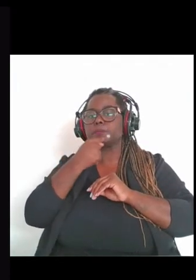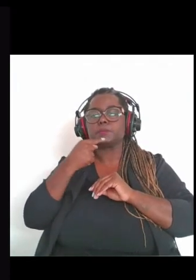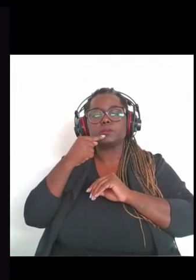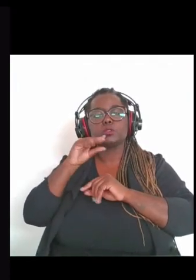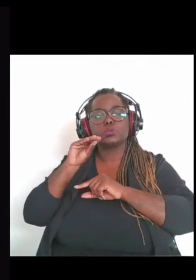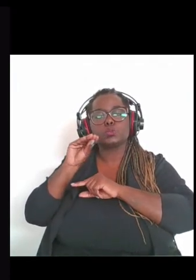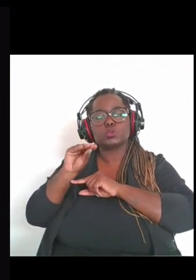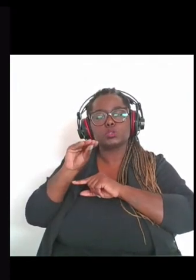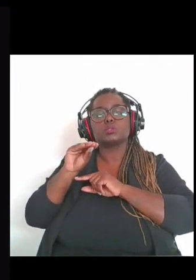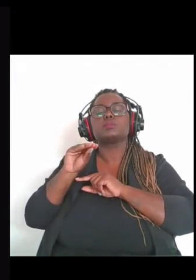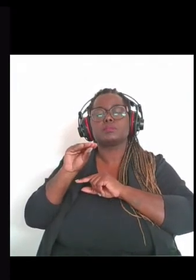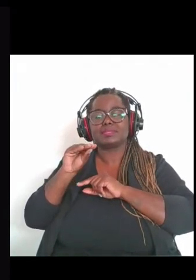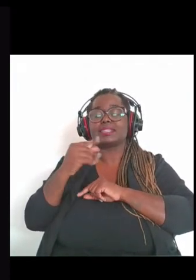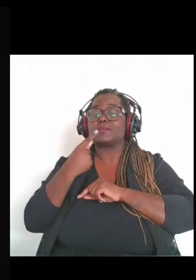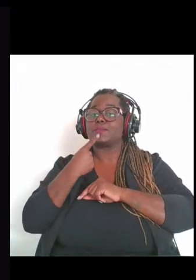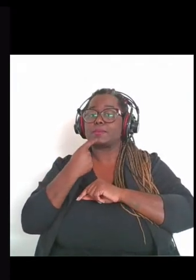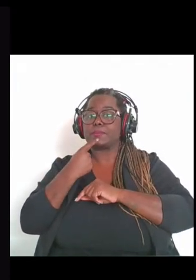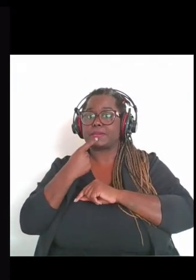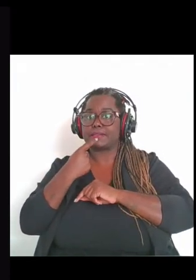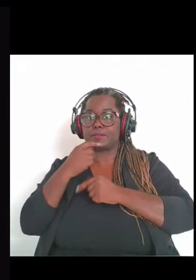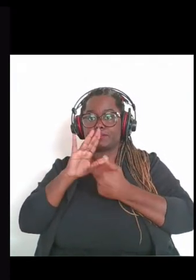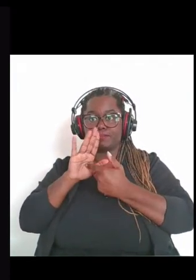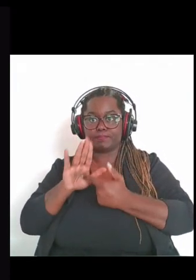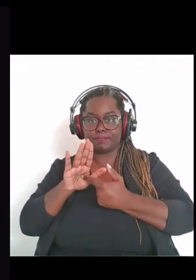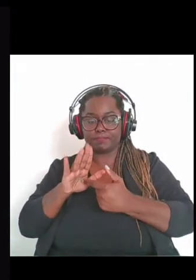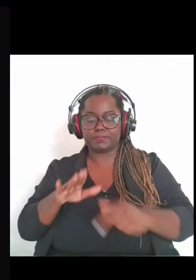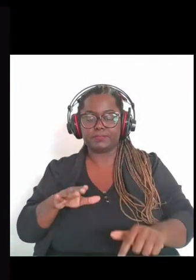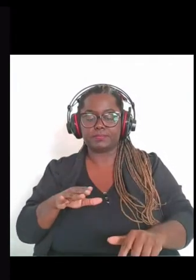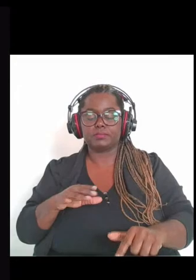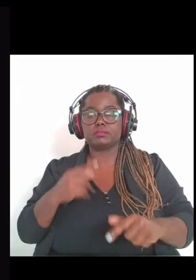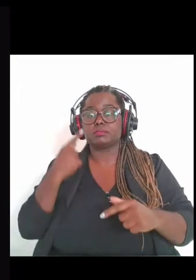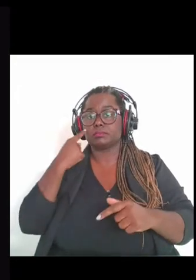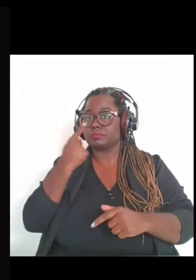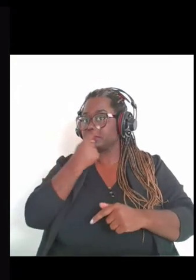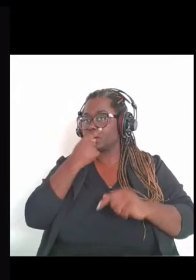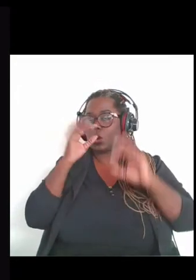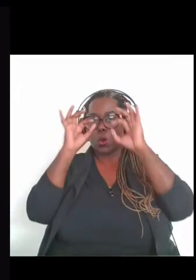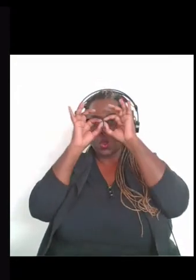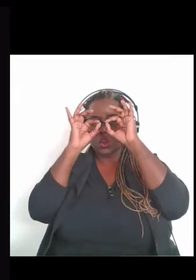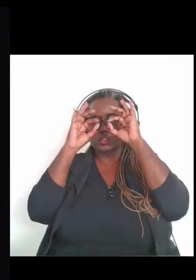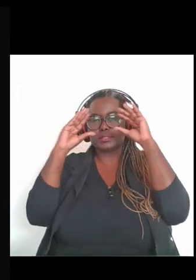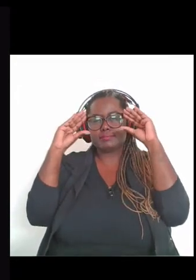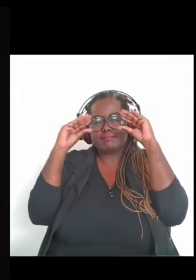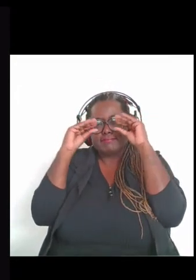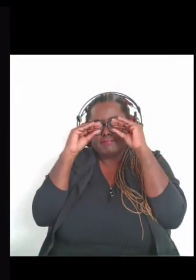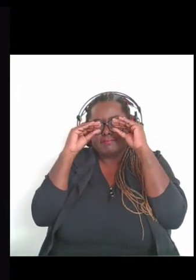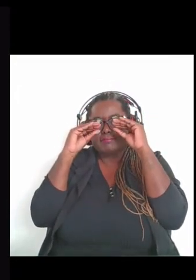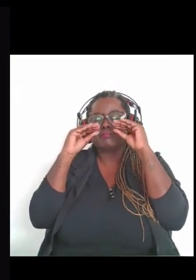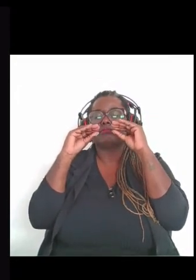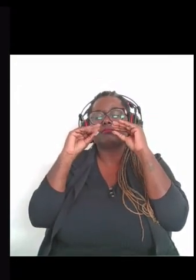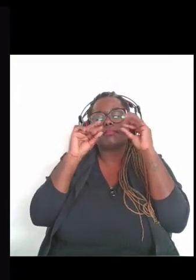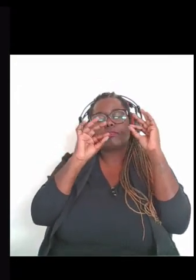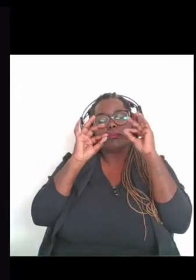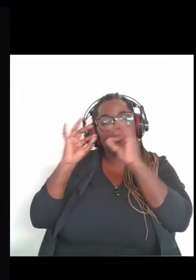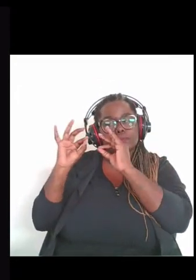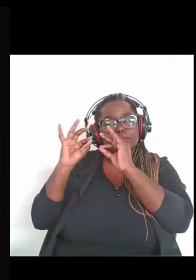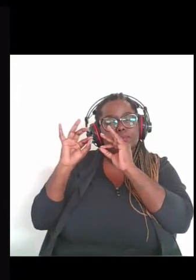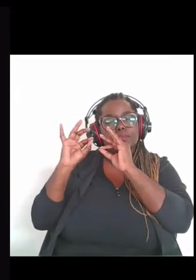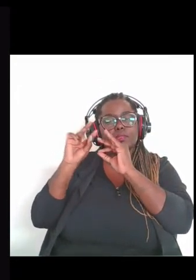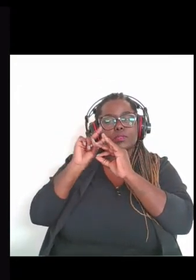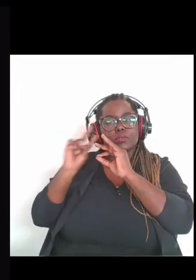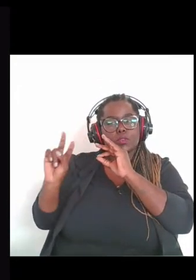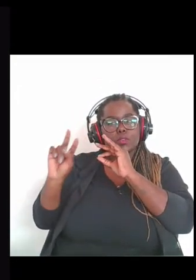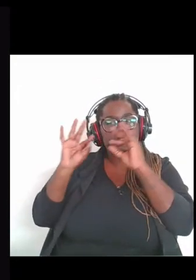the eyes are wide open and side glaring at the viewer the portrait